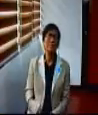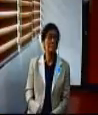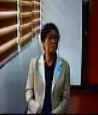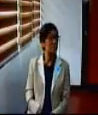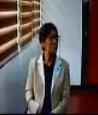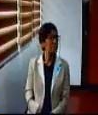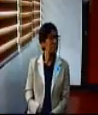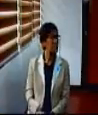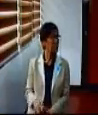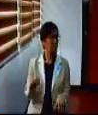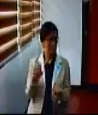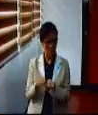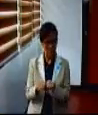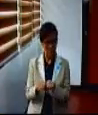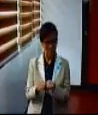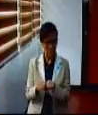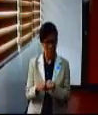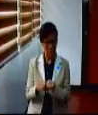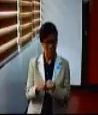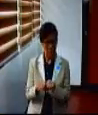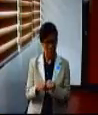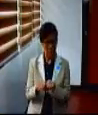So if a corporation